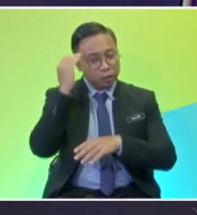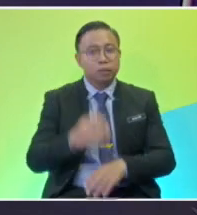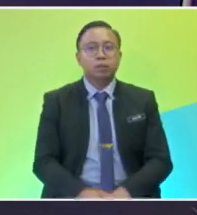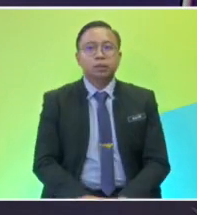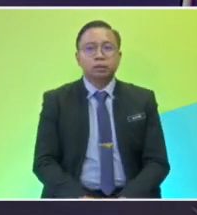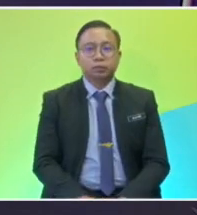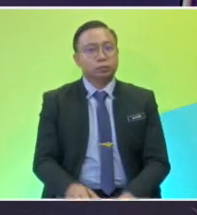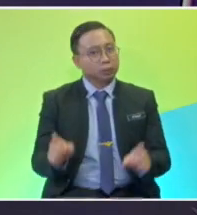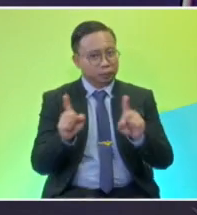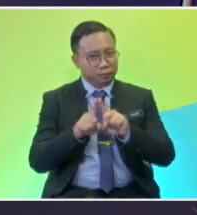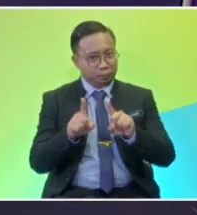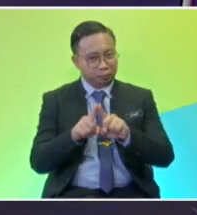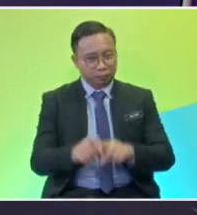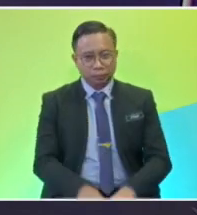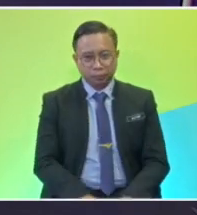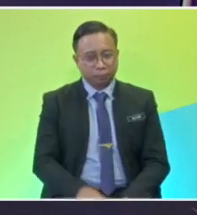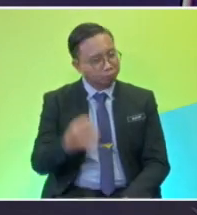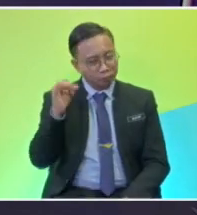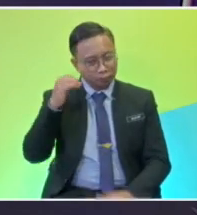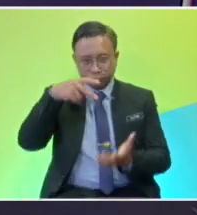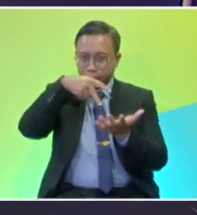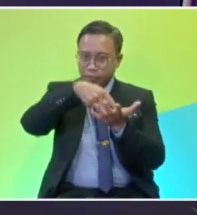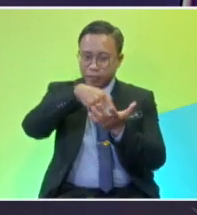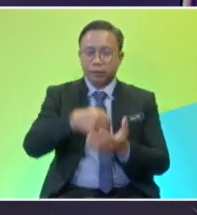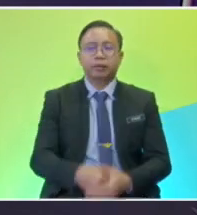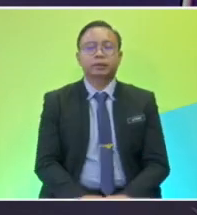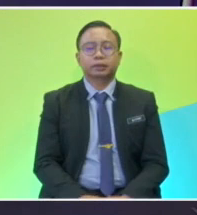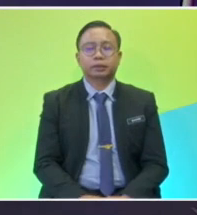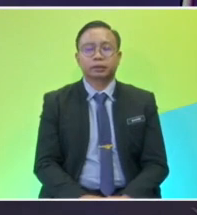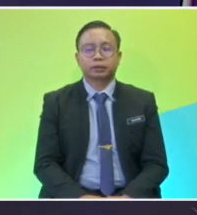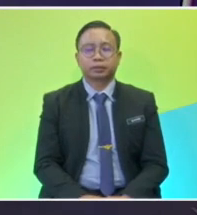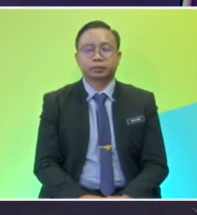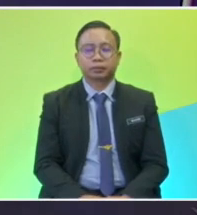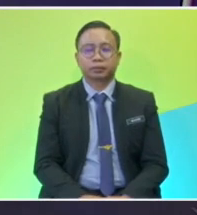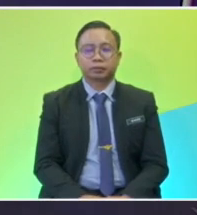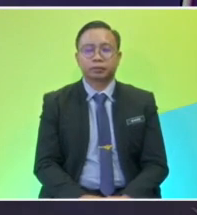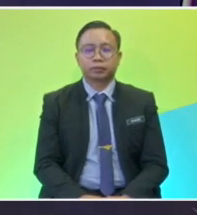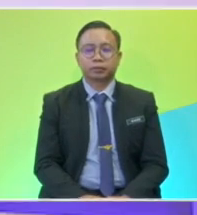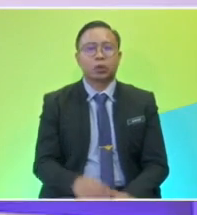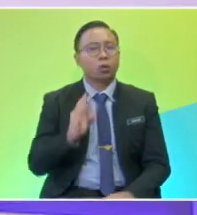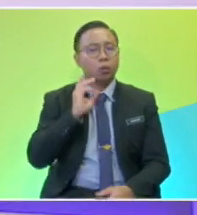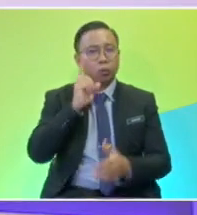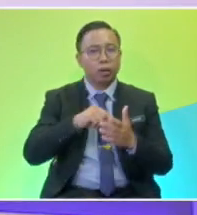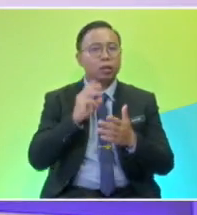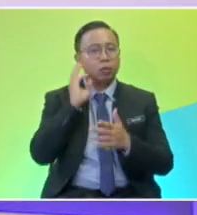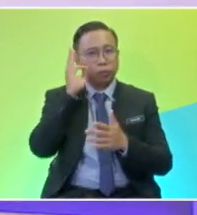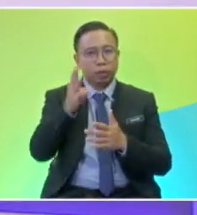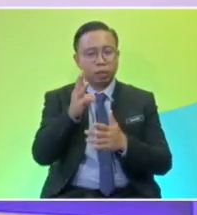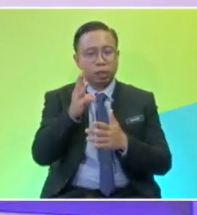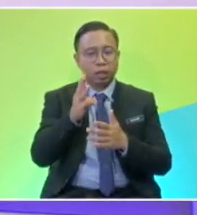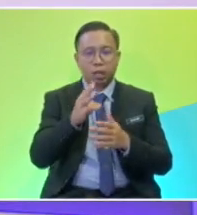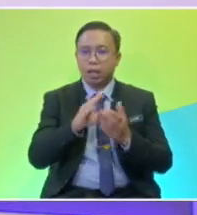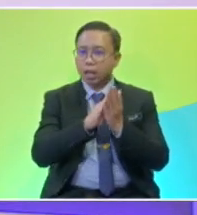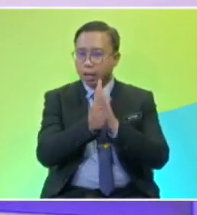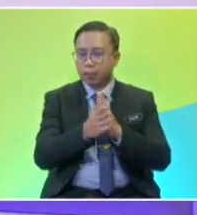that? Yeah. It can't stand up because it doesn't have a bone? Exactly. Right. So that's what will happen if we have no bones. Okay,